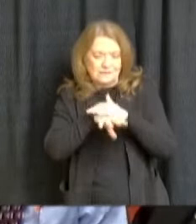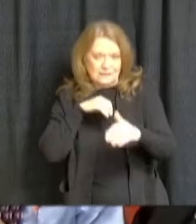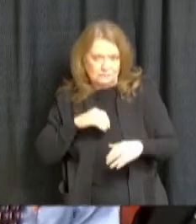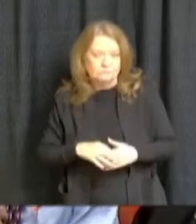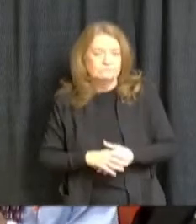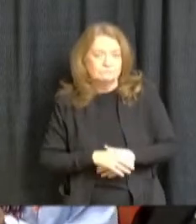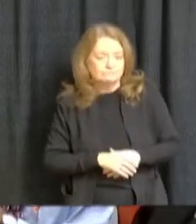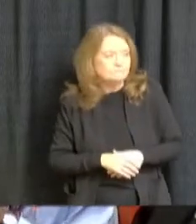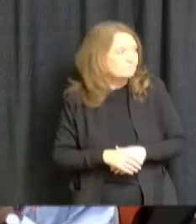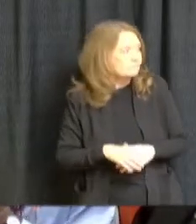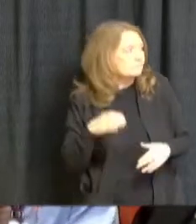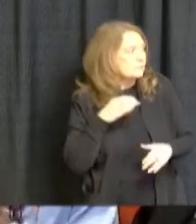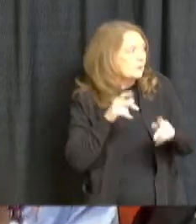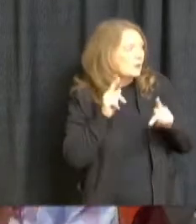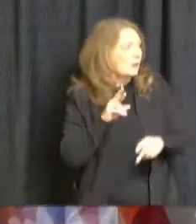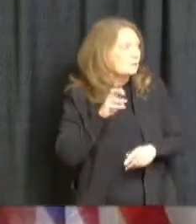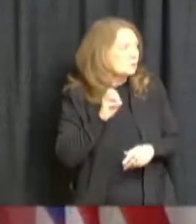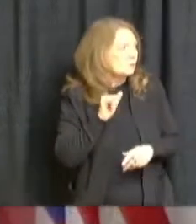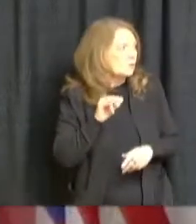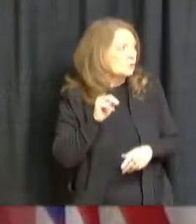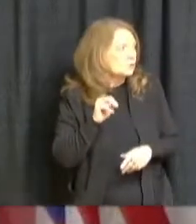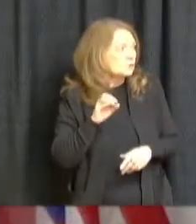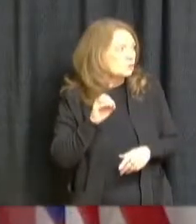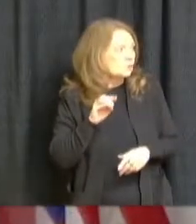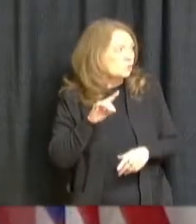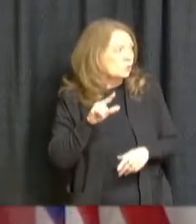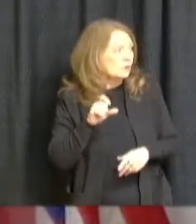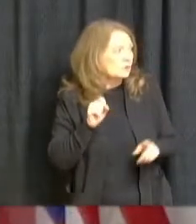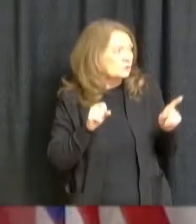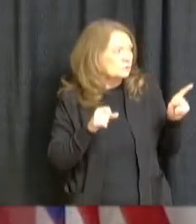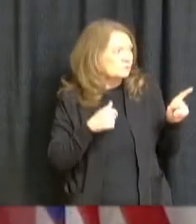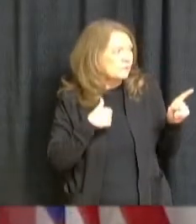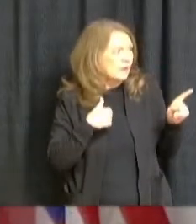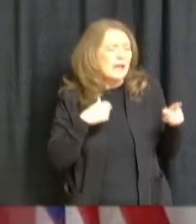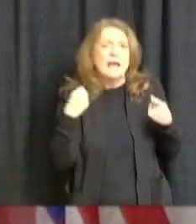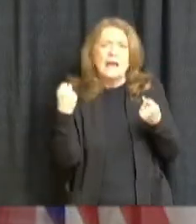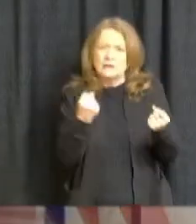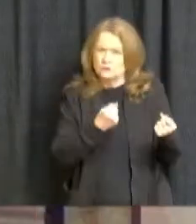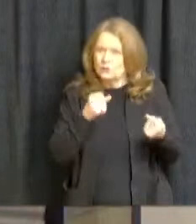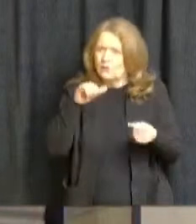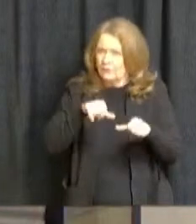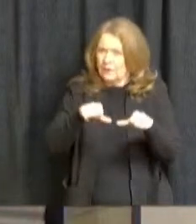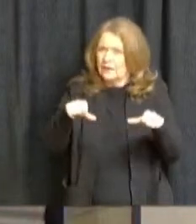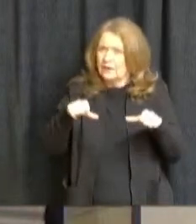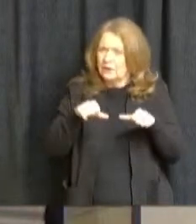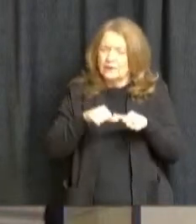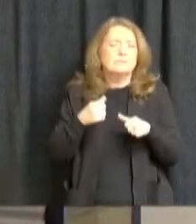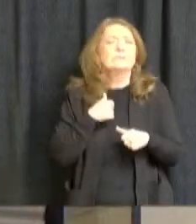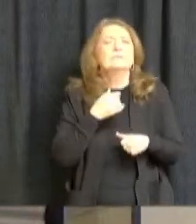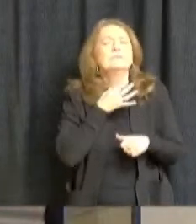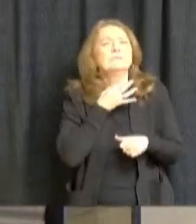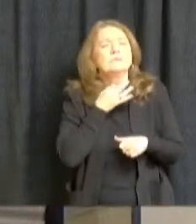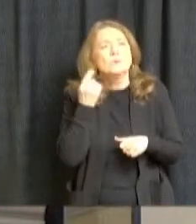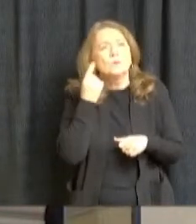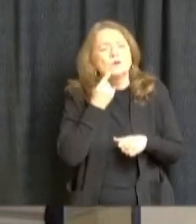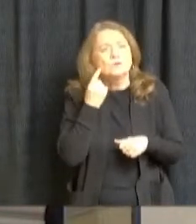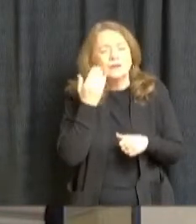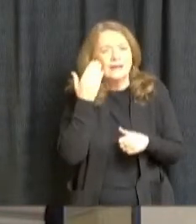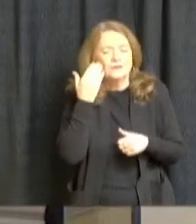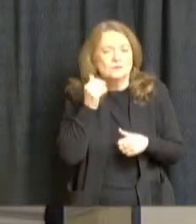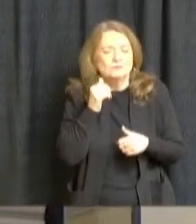ma'am. Councilperson Reynolds, you're recognized. I'd just like to, I drove the area And I was just wondering, and I know that this